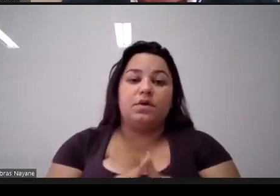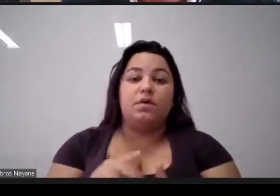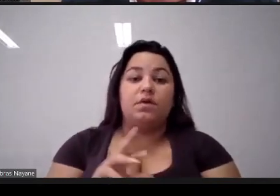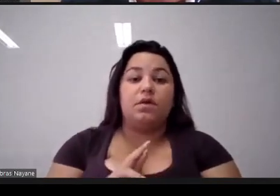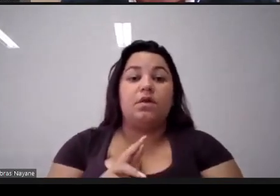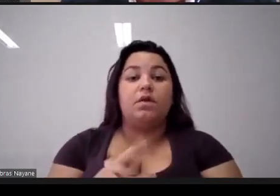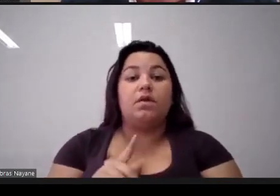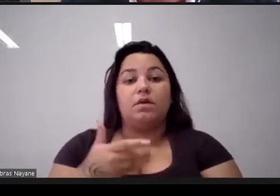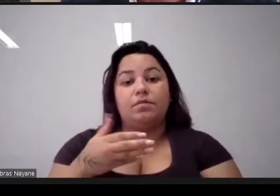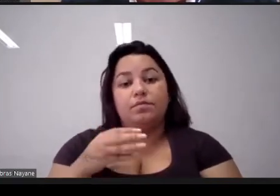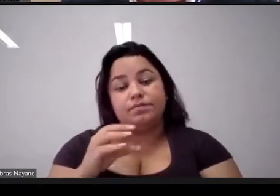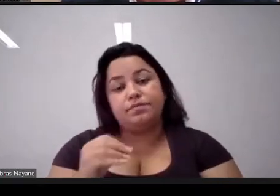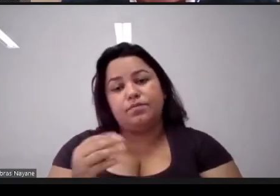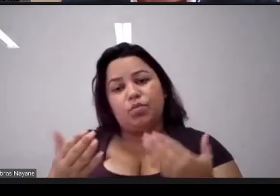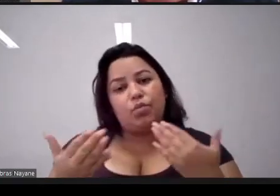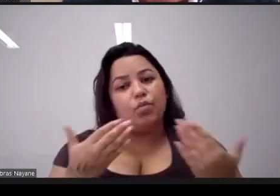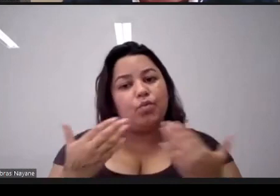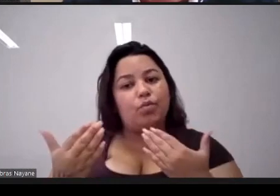comparison,